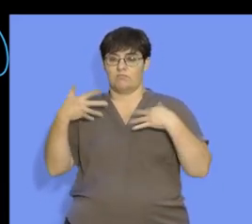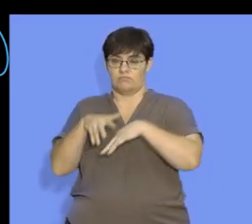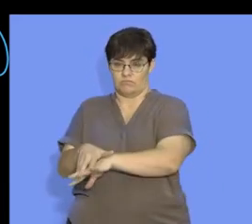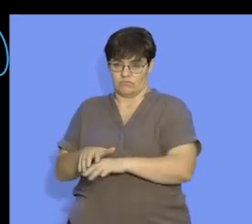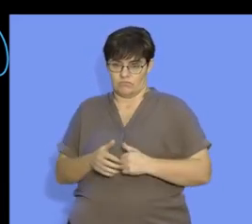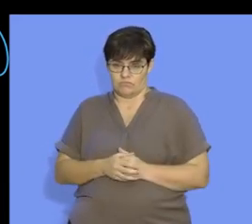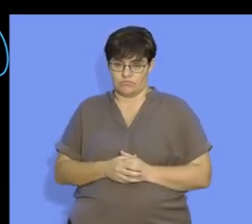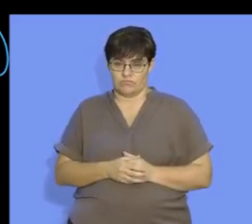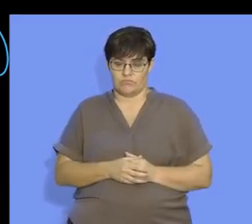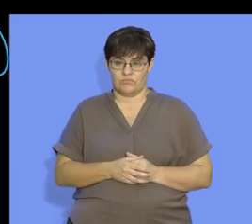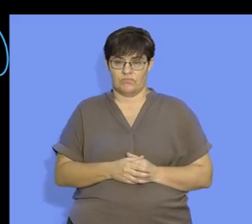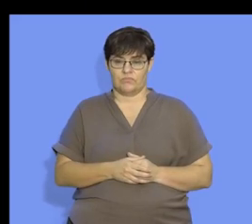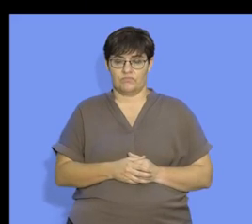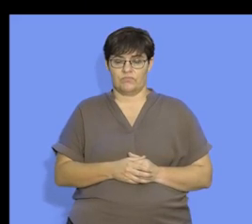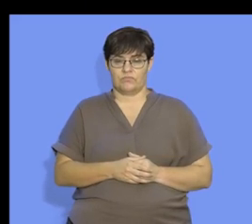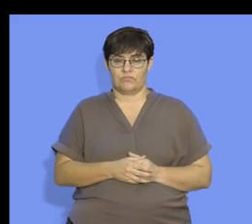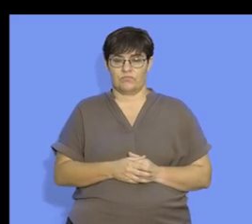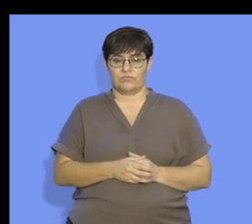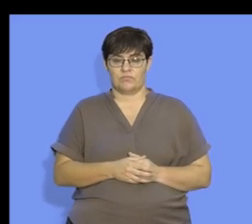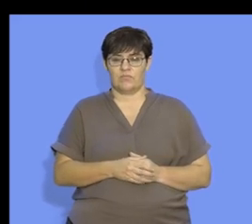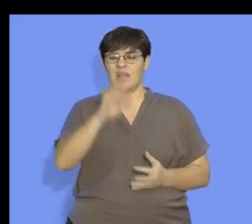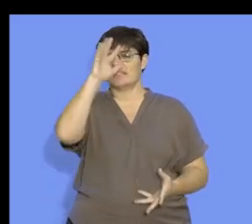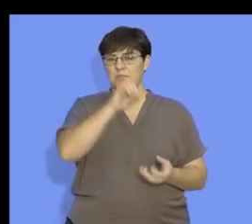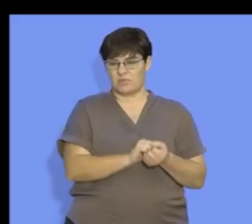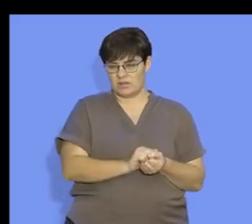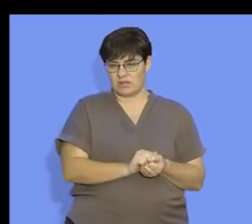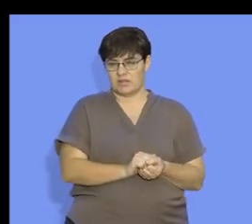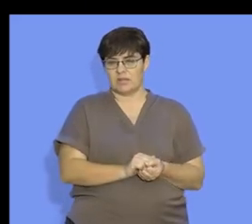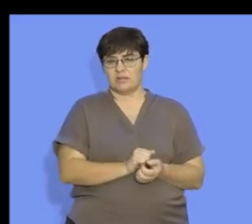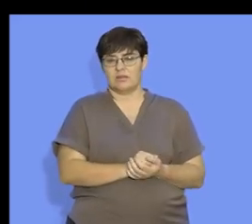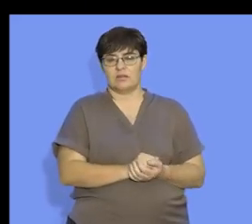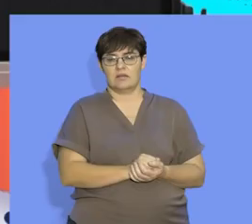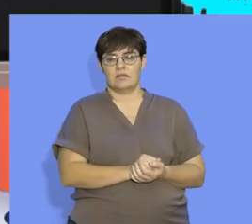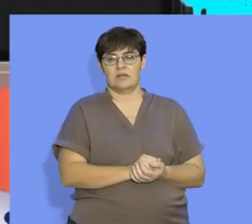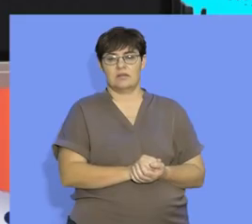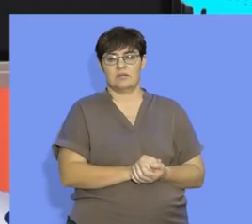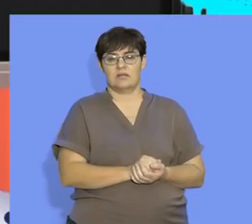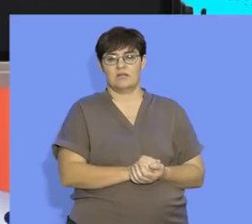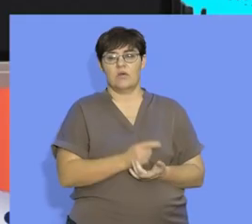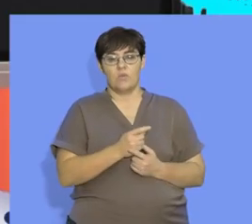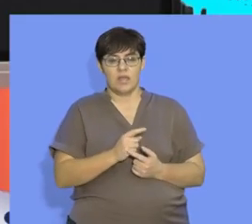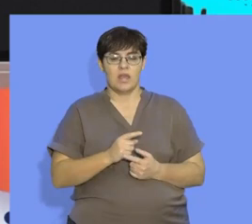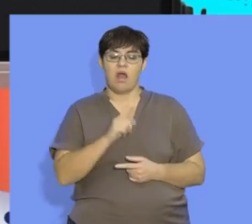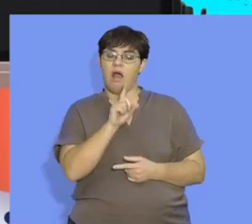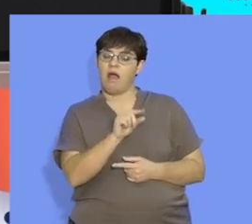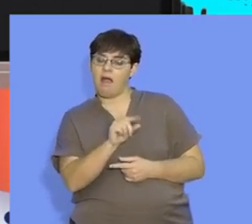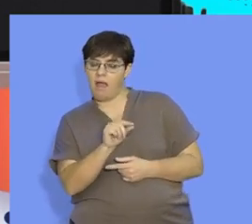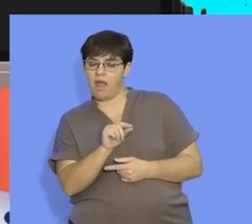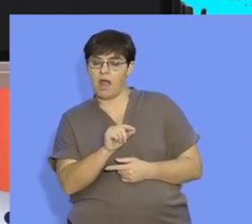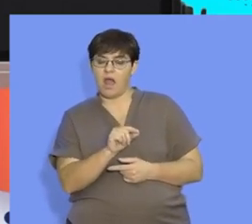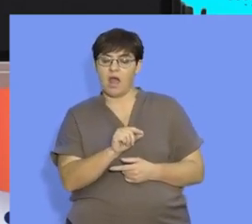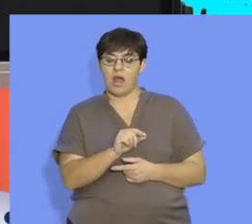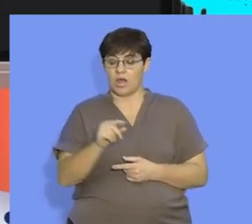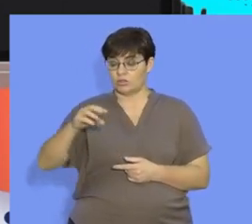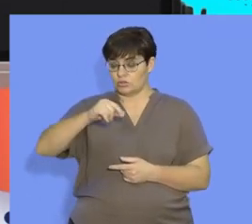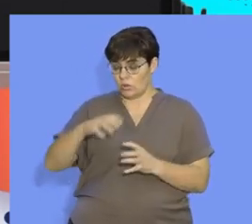from this reaction, right? Okay, now, the long and short of it is that at the end of the day, we appreciate